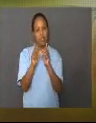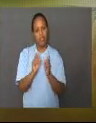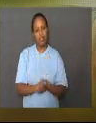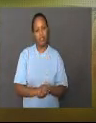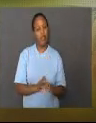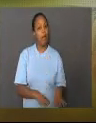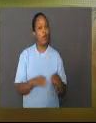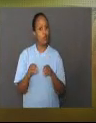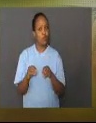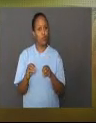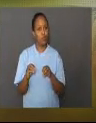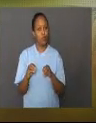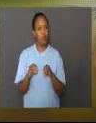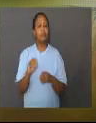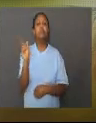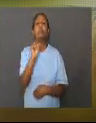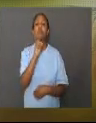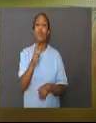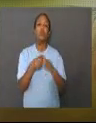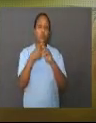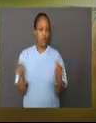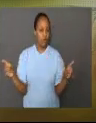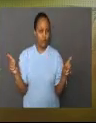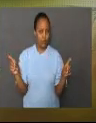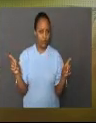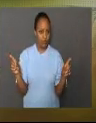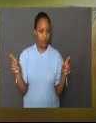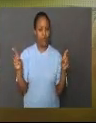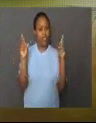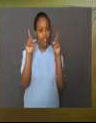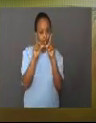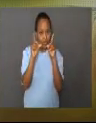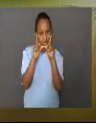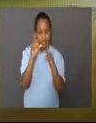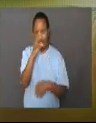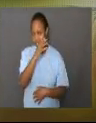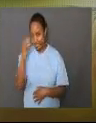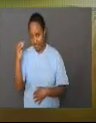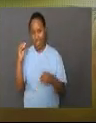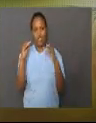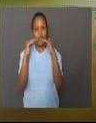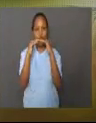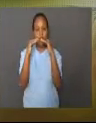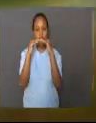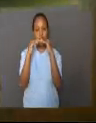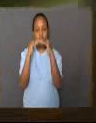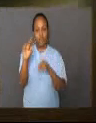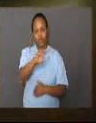Students, what is the difference between equity and equality?